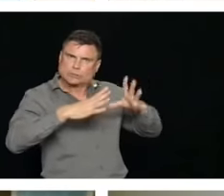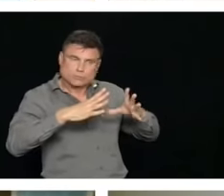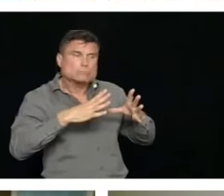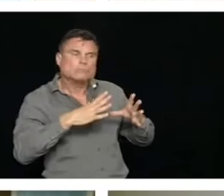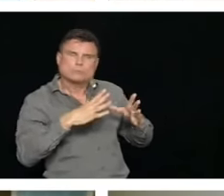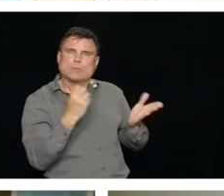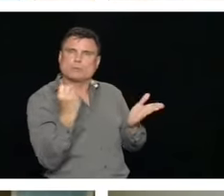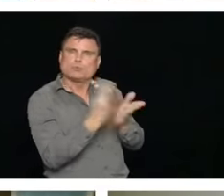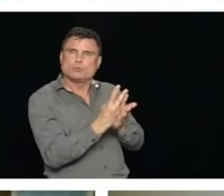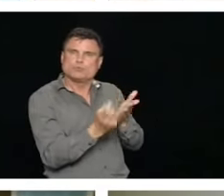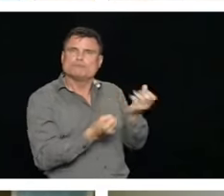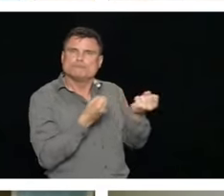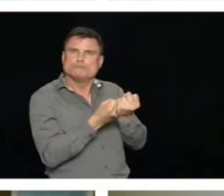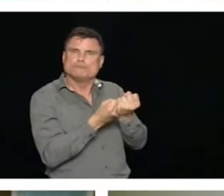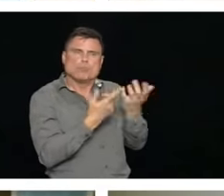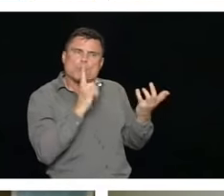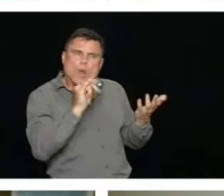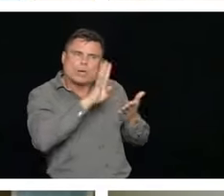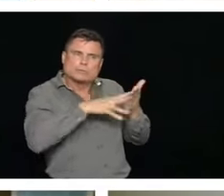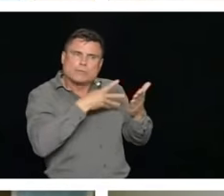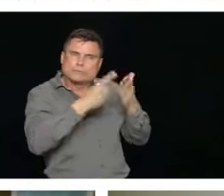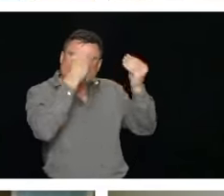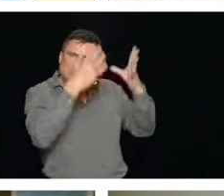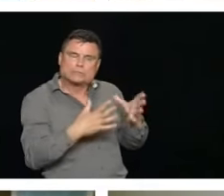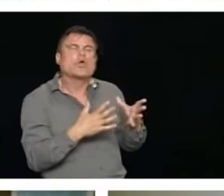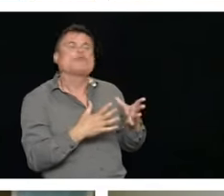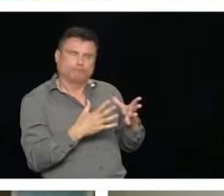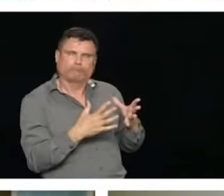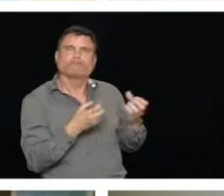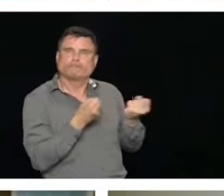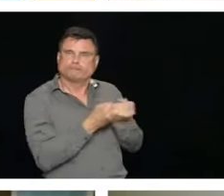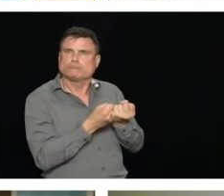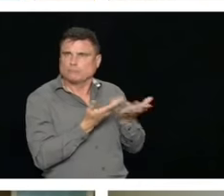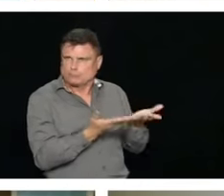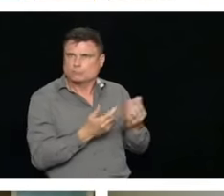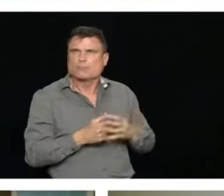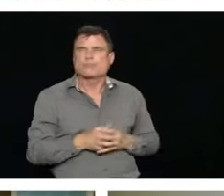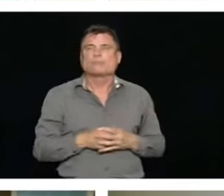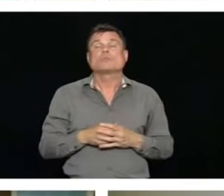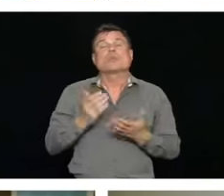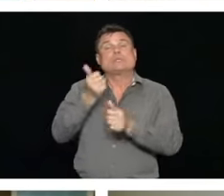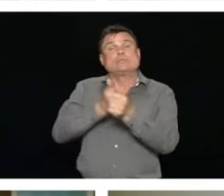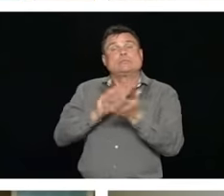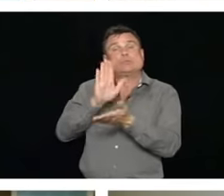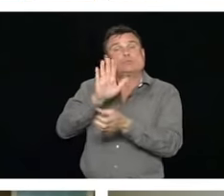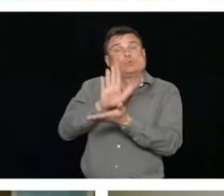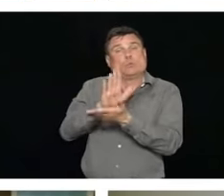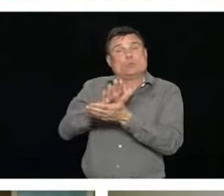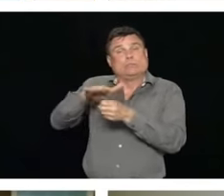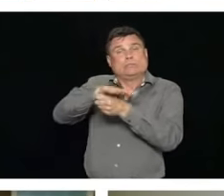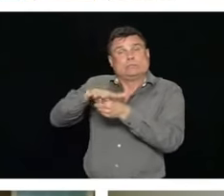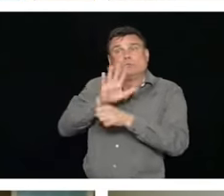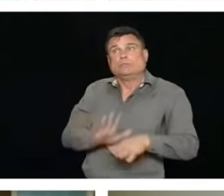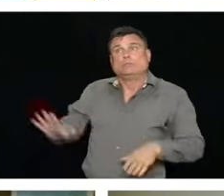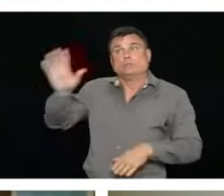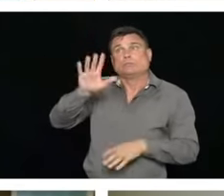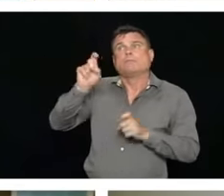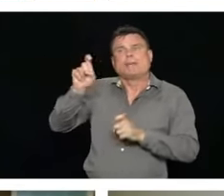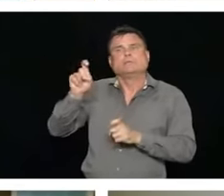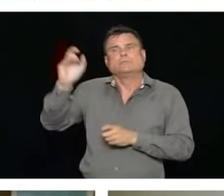continue to support all of their students, how other teachers and support staff will assist making sure that all students, whether they return to school or